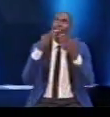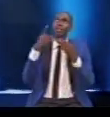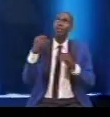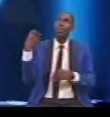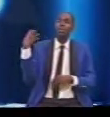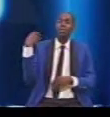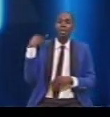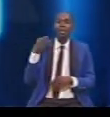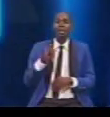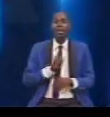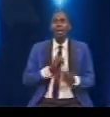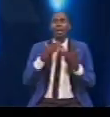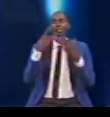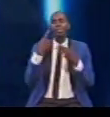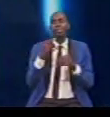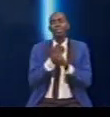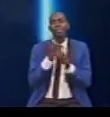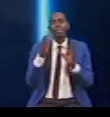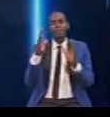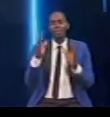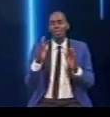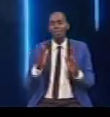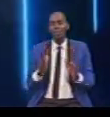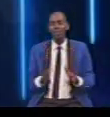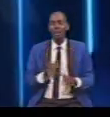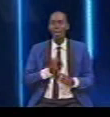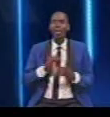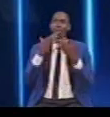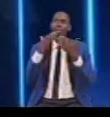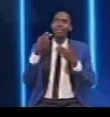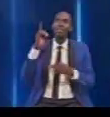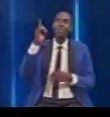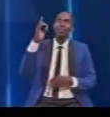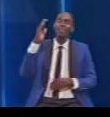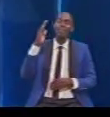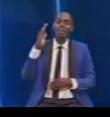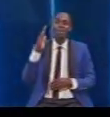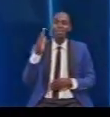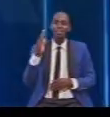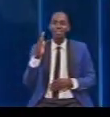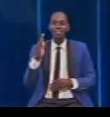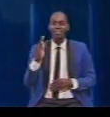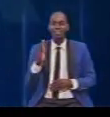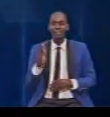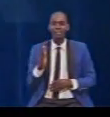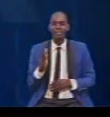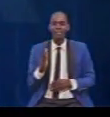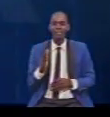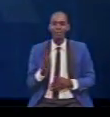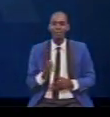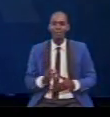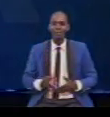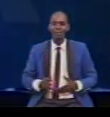I thank the Master, I thank the Savior, I thank God.